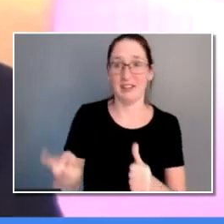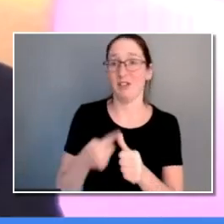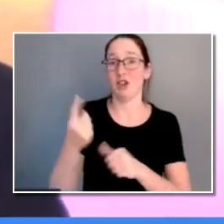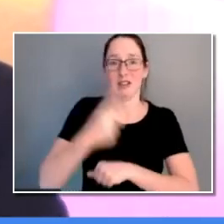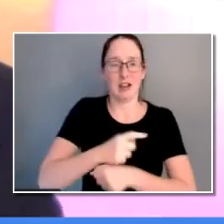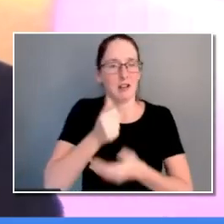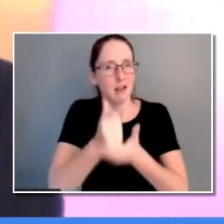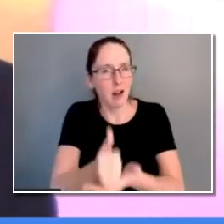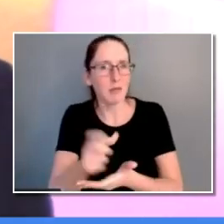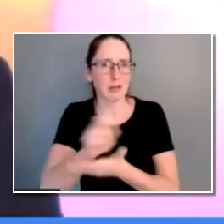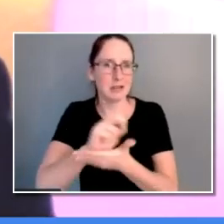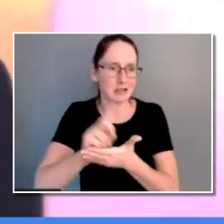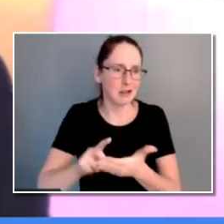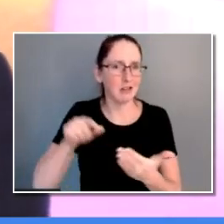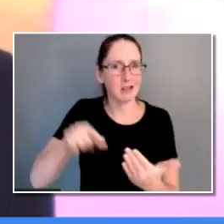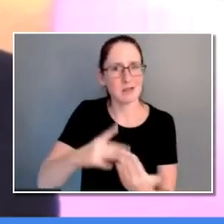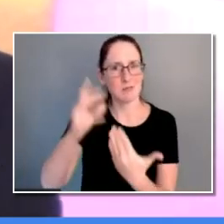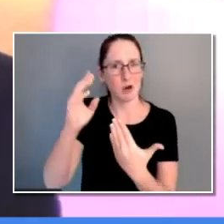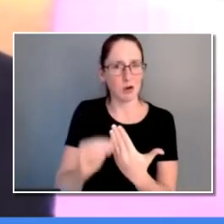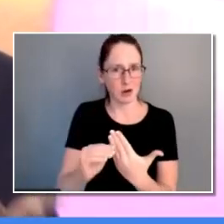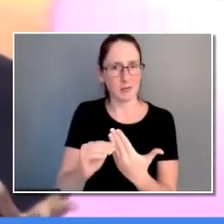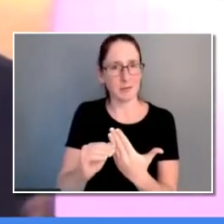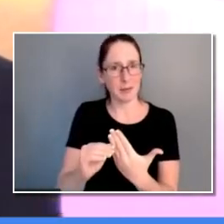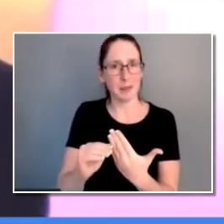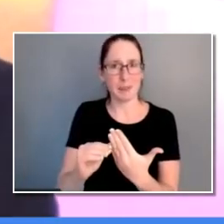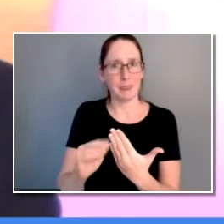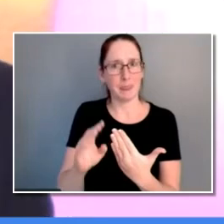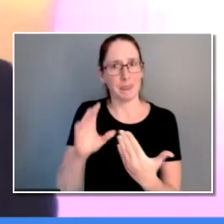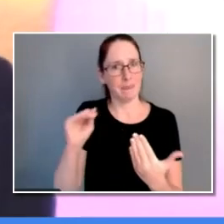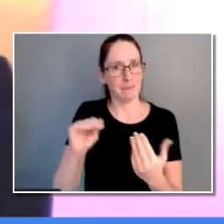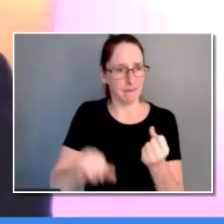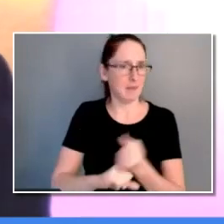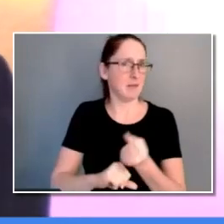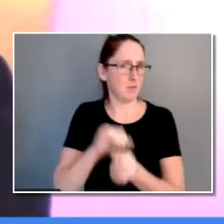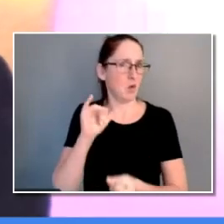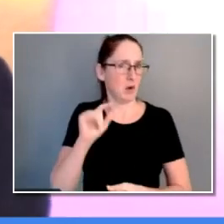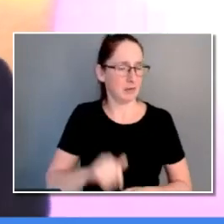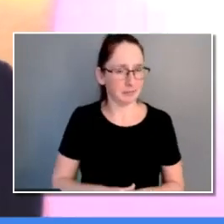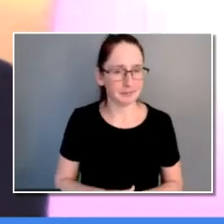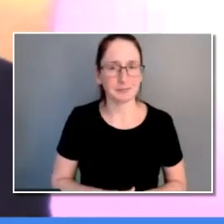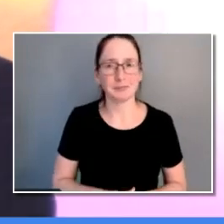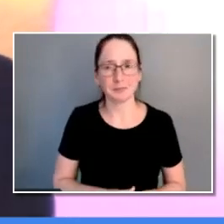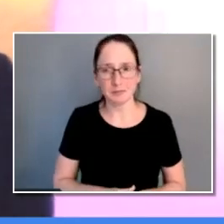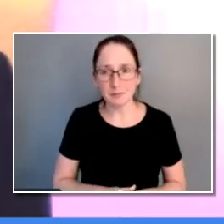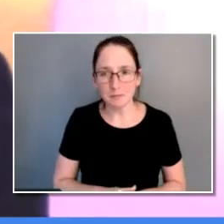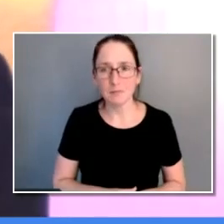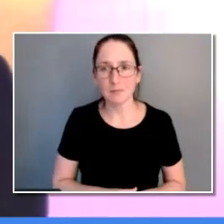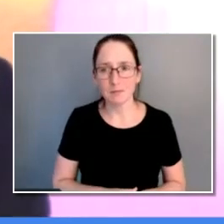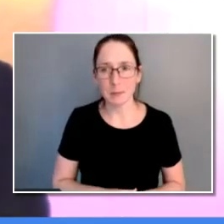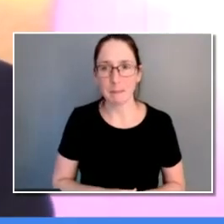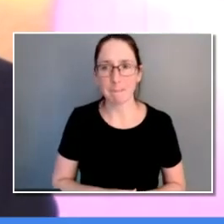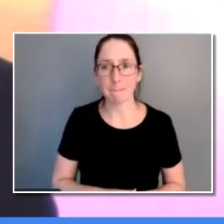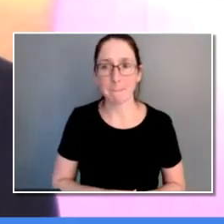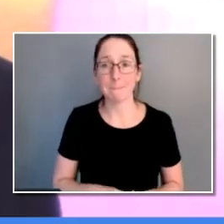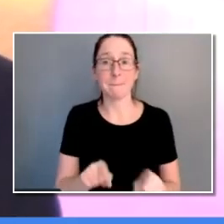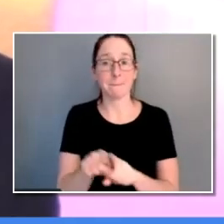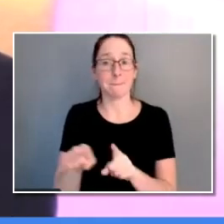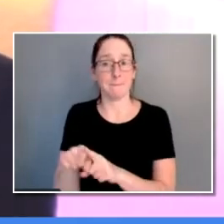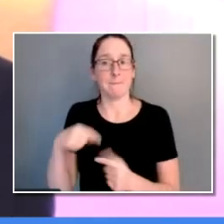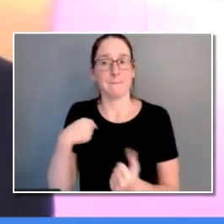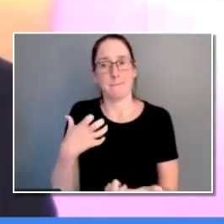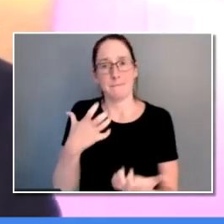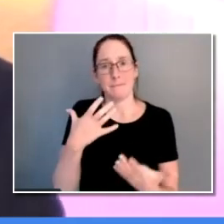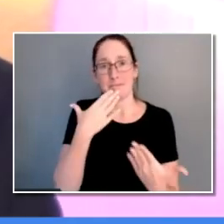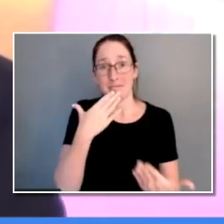to design this program and support it. Also, I want to thank, if